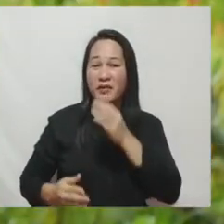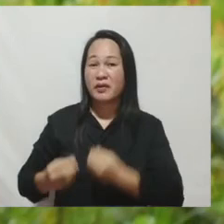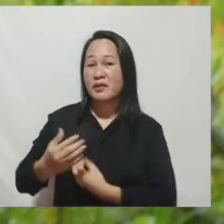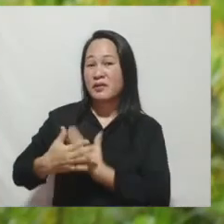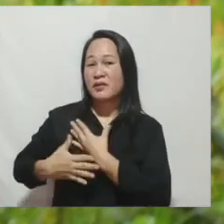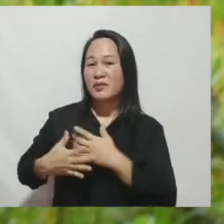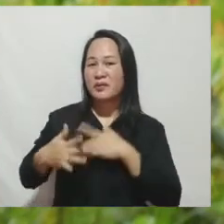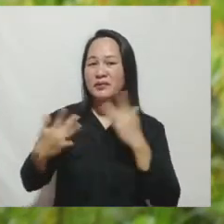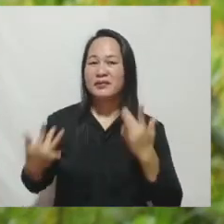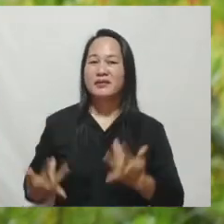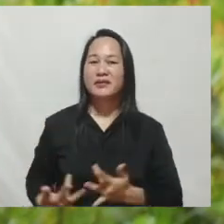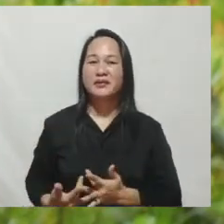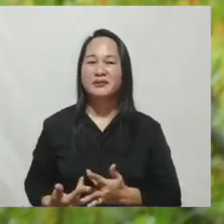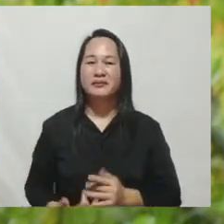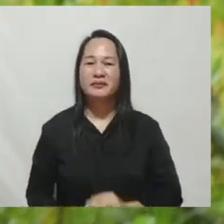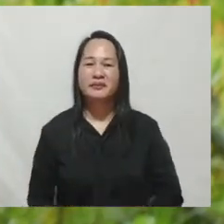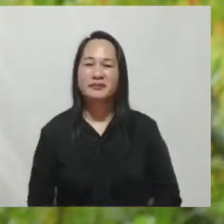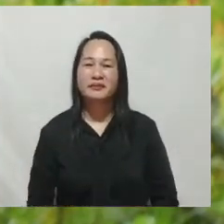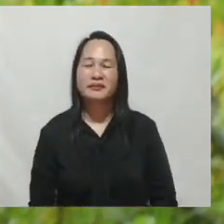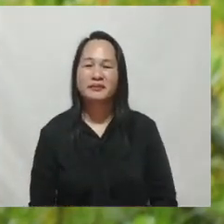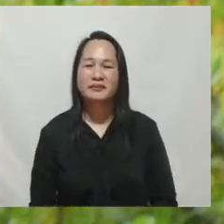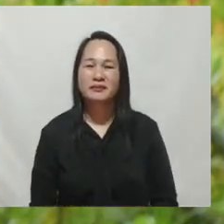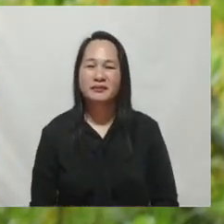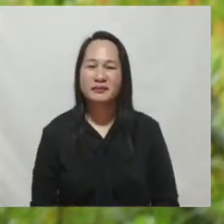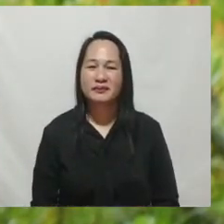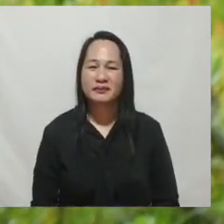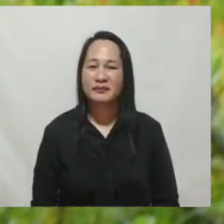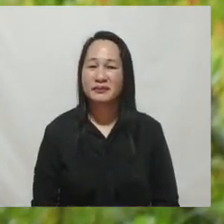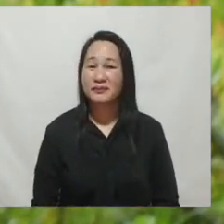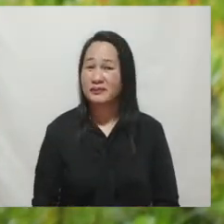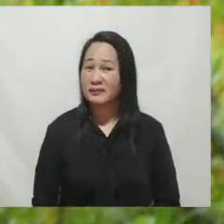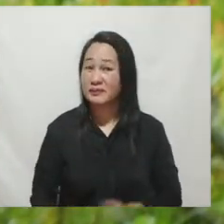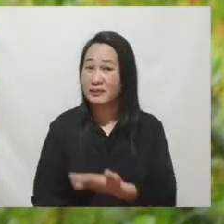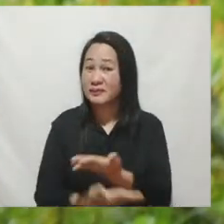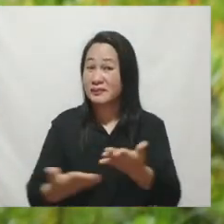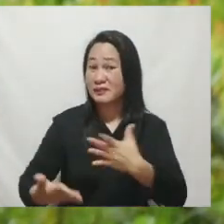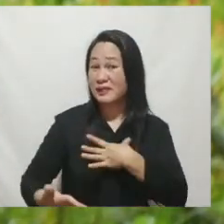Did you like that short story? So what is